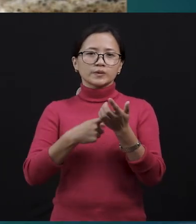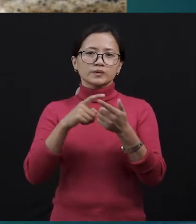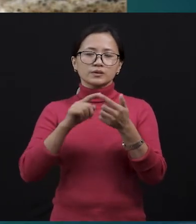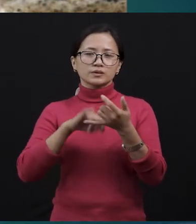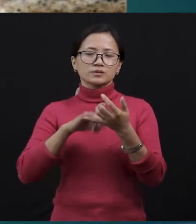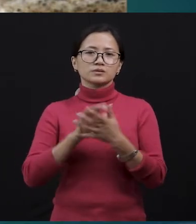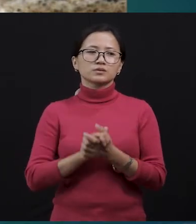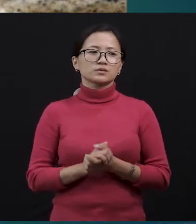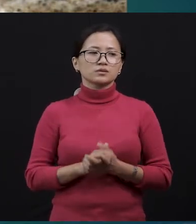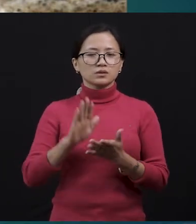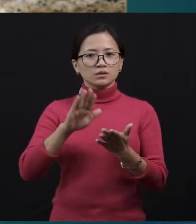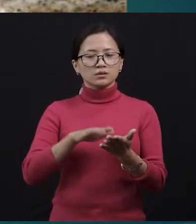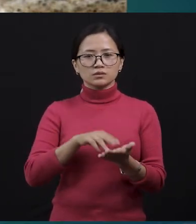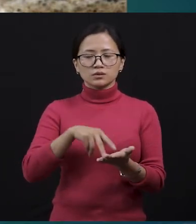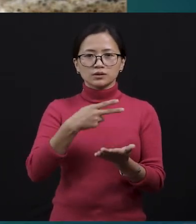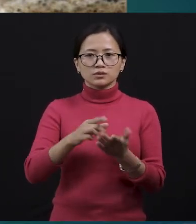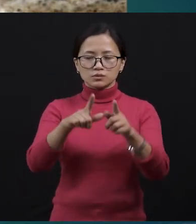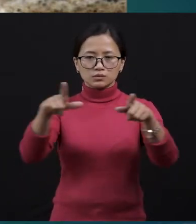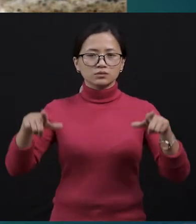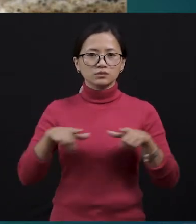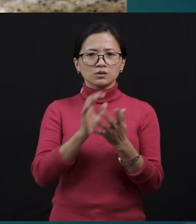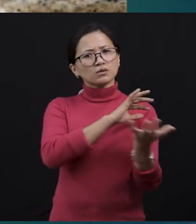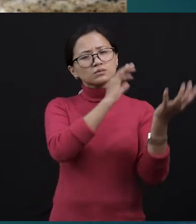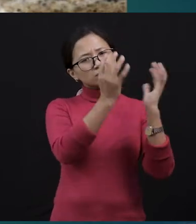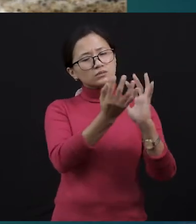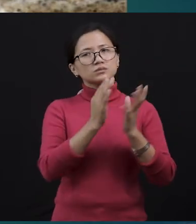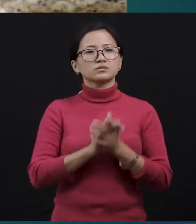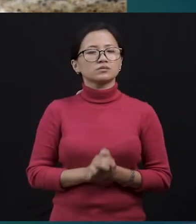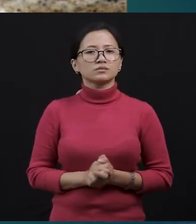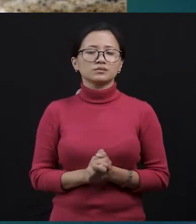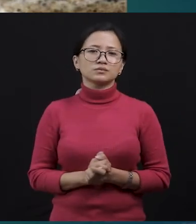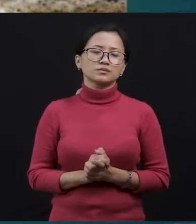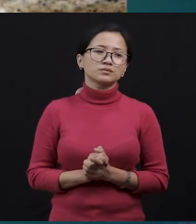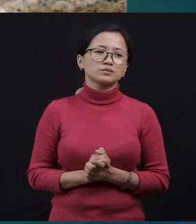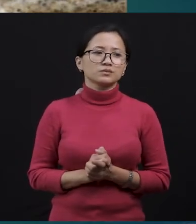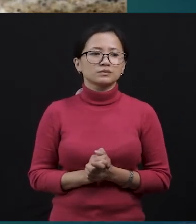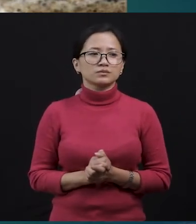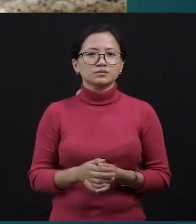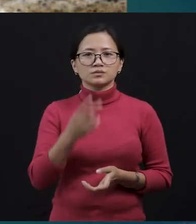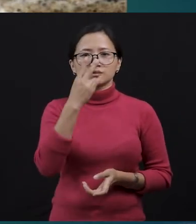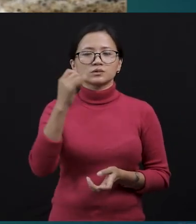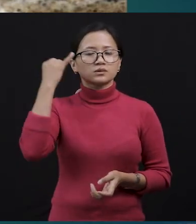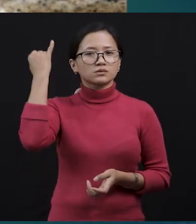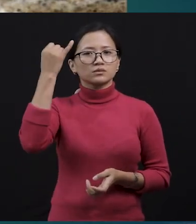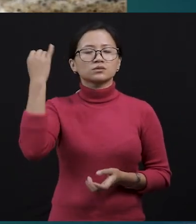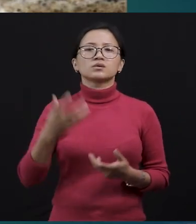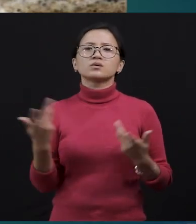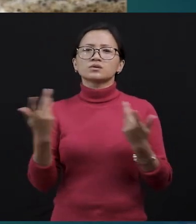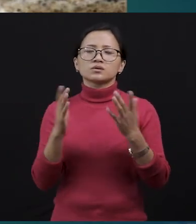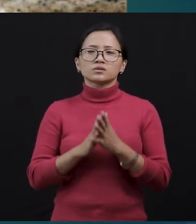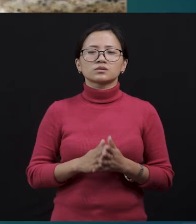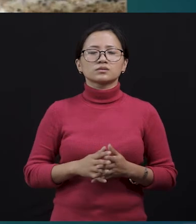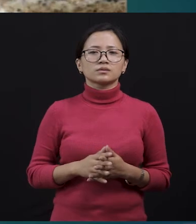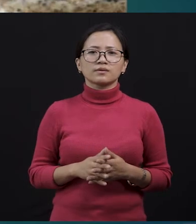spacecraft landed on Earth. Okay, after the accident, their spacecraft landed on Earth, so you can imagine whether they would survive or